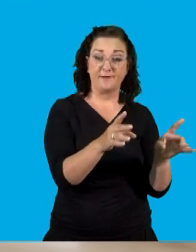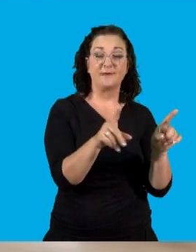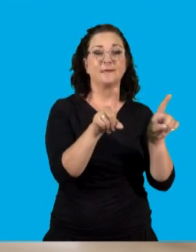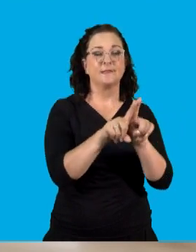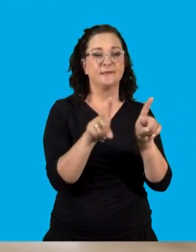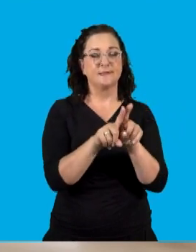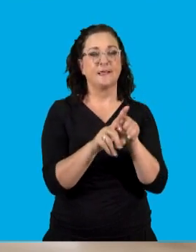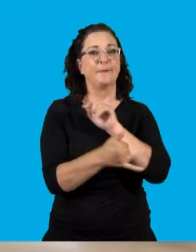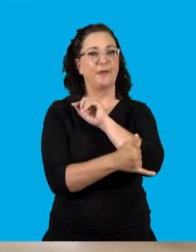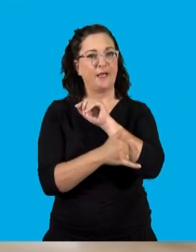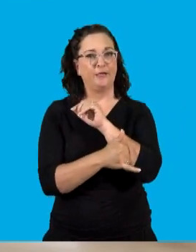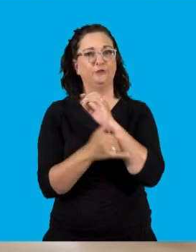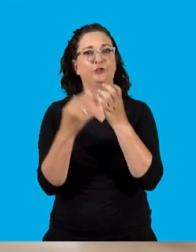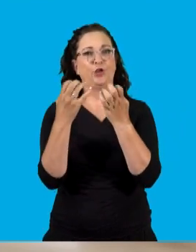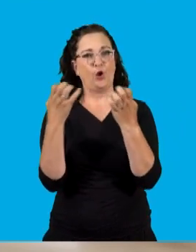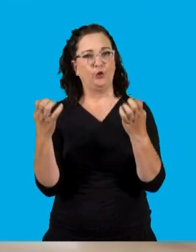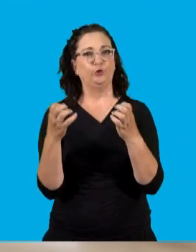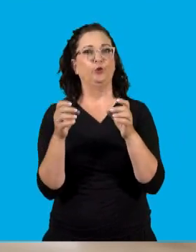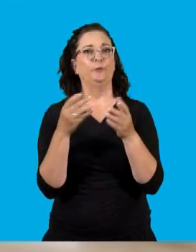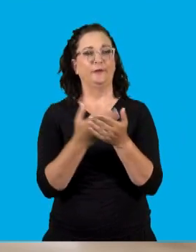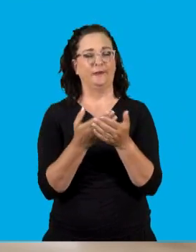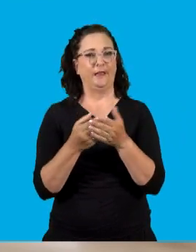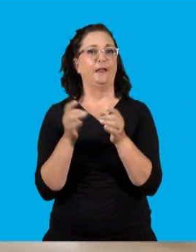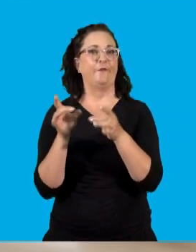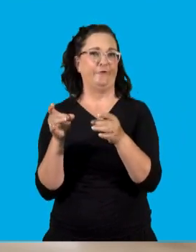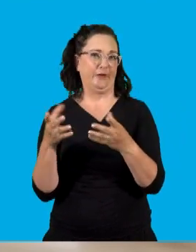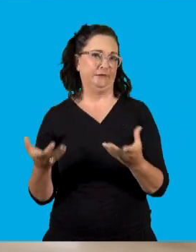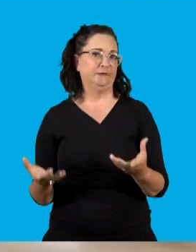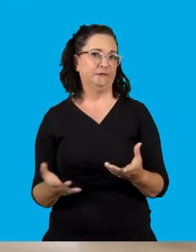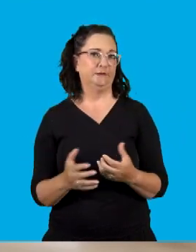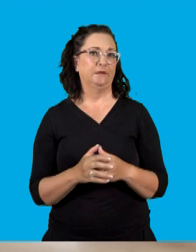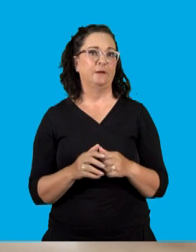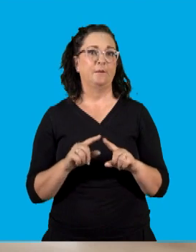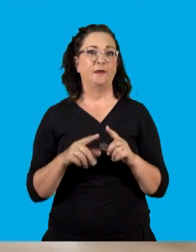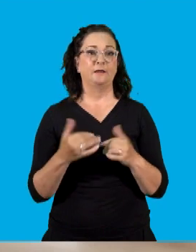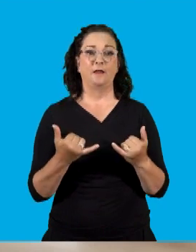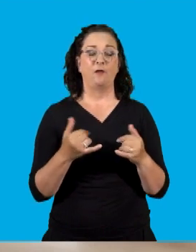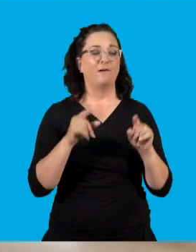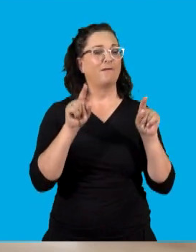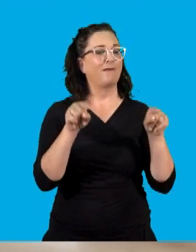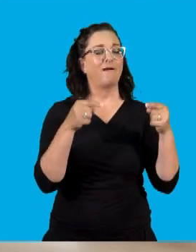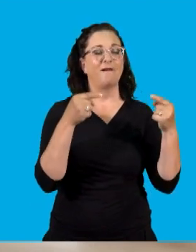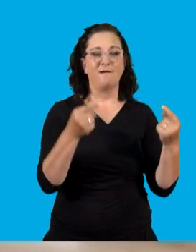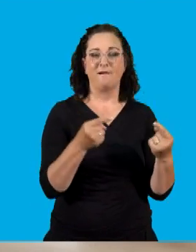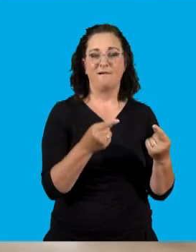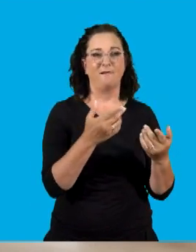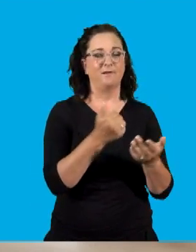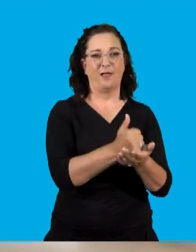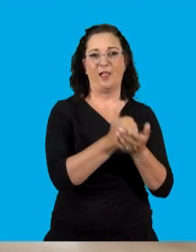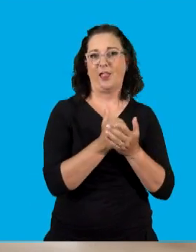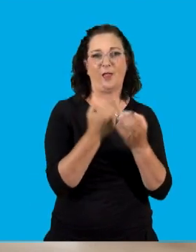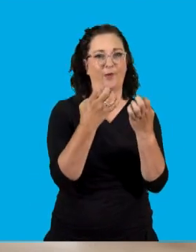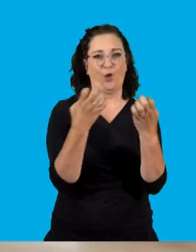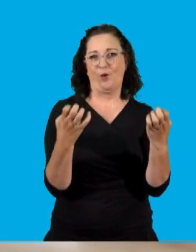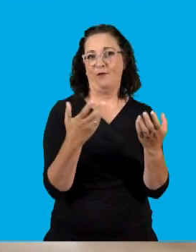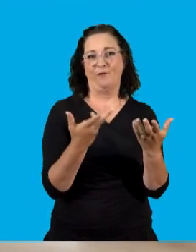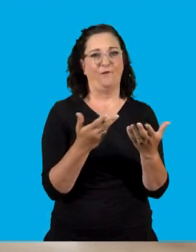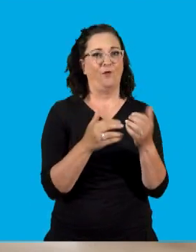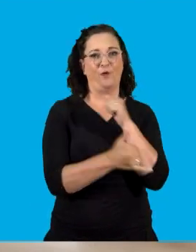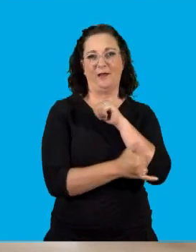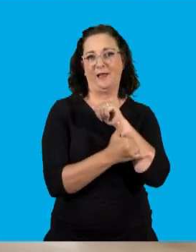because these people, since they are affected by these socio-economic issues, it simply means that they cannot participate in the economy of